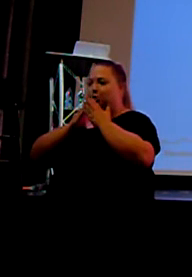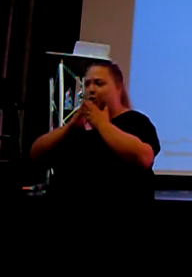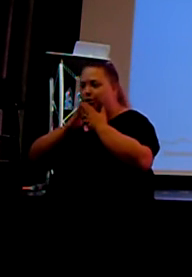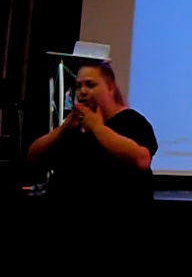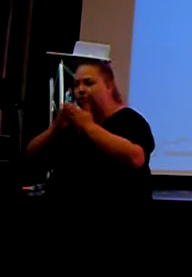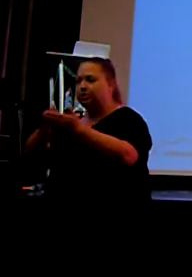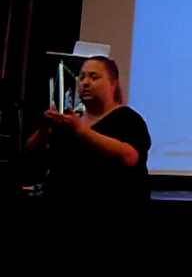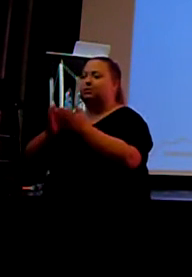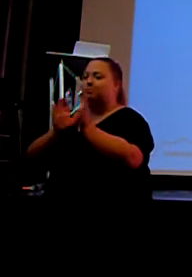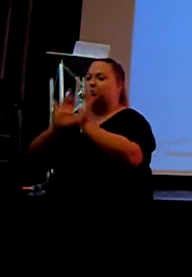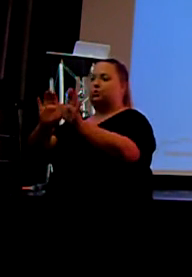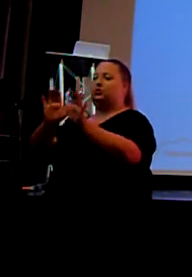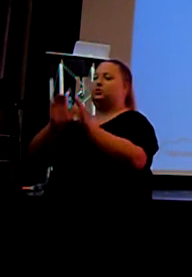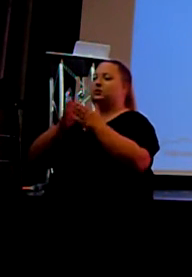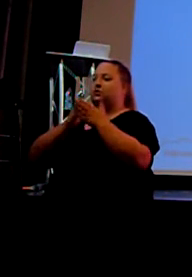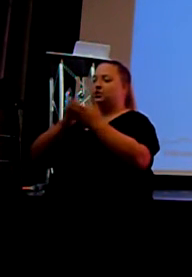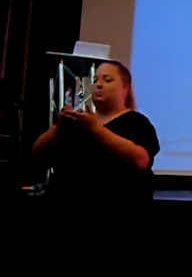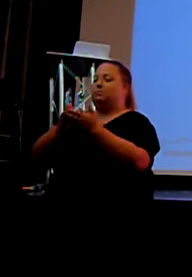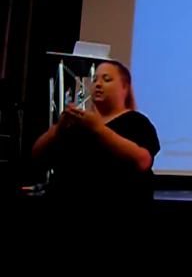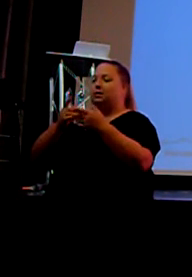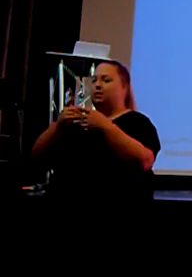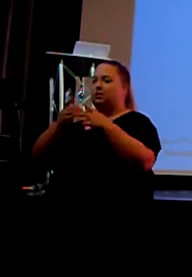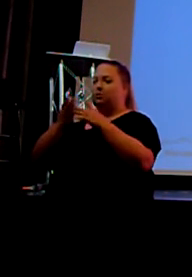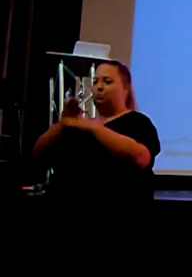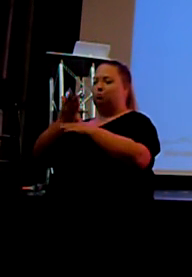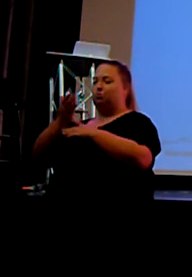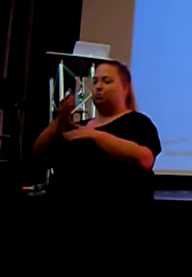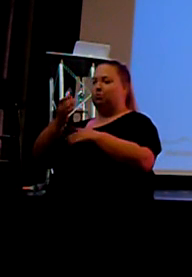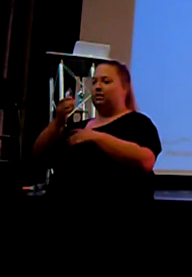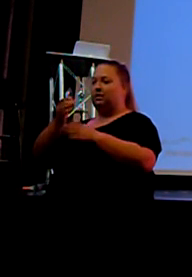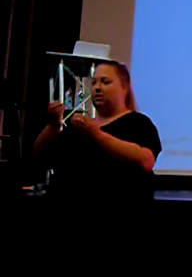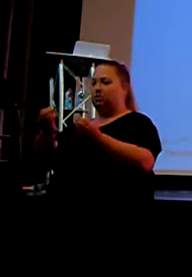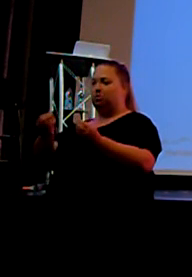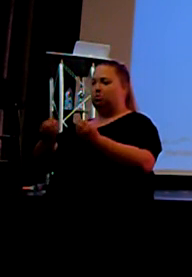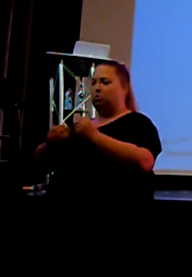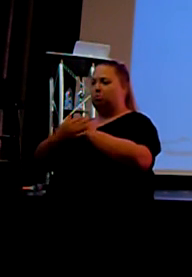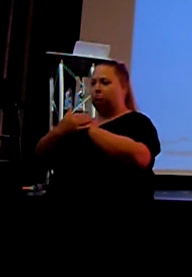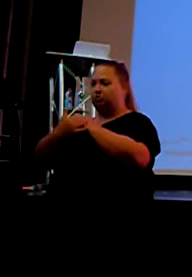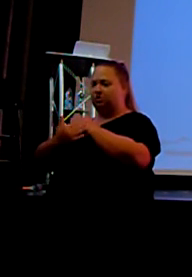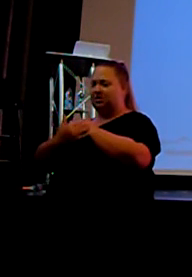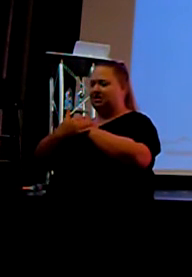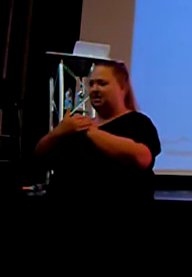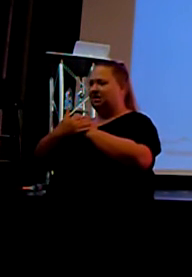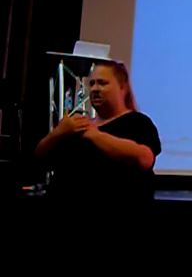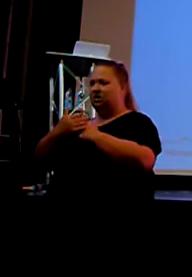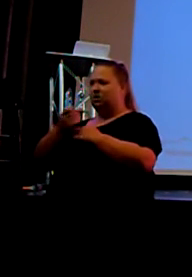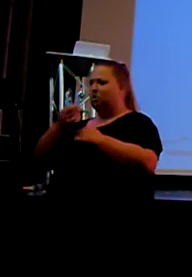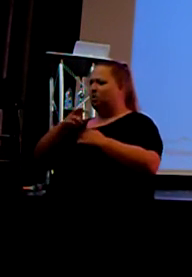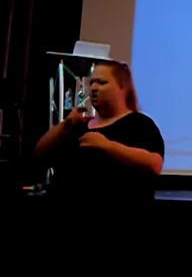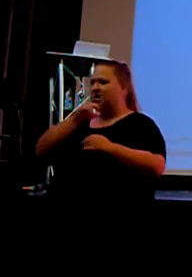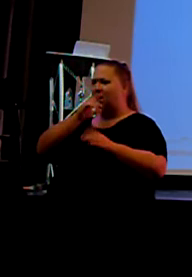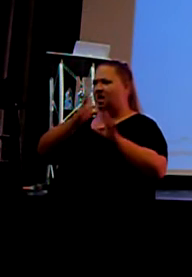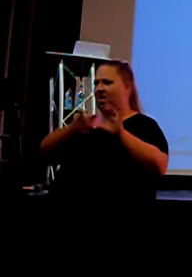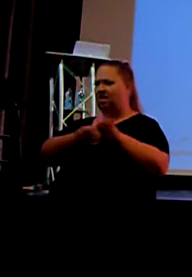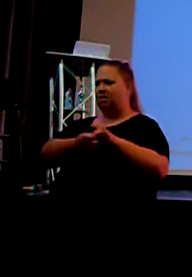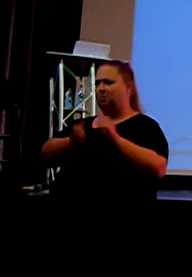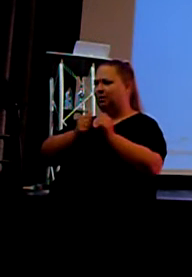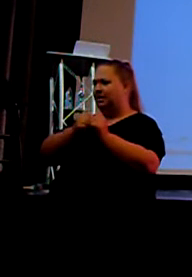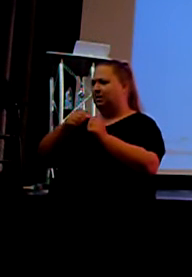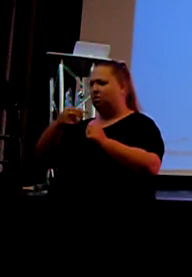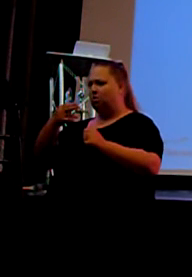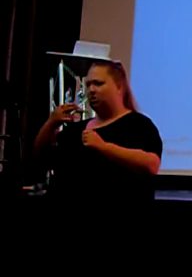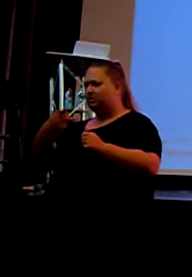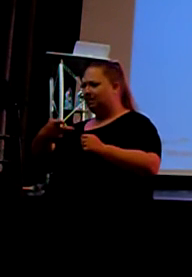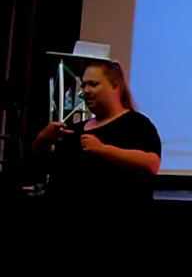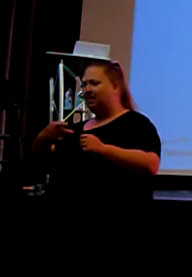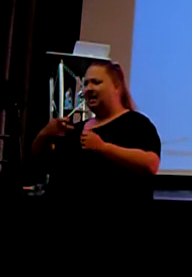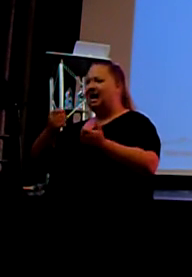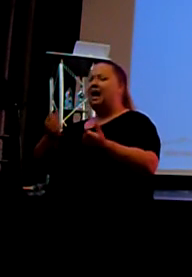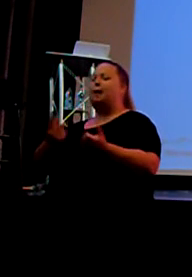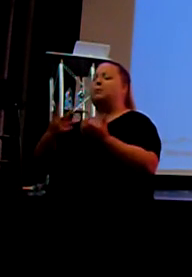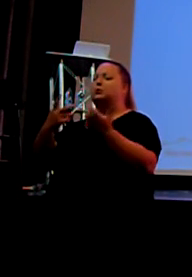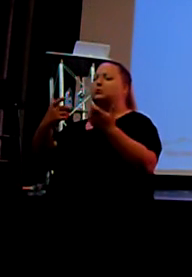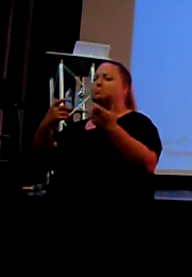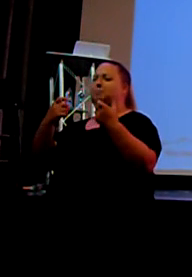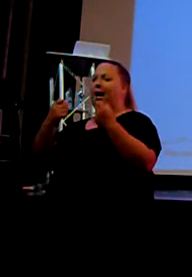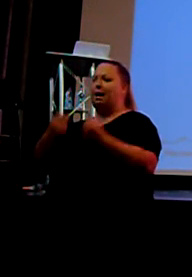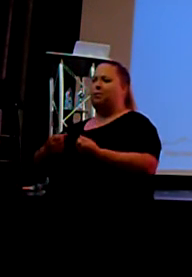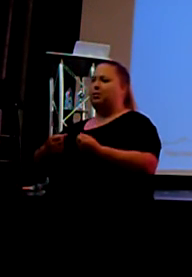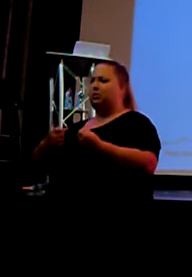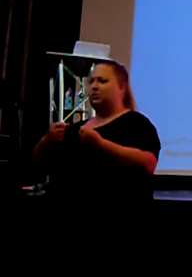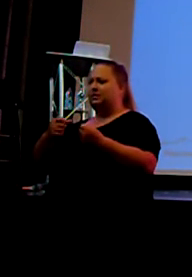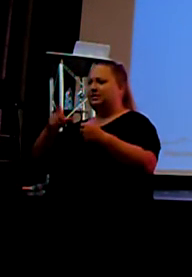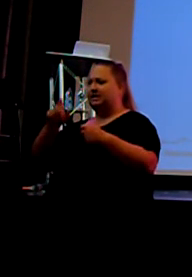Or does it not have to do with horsepower? But I'm just trying to get an idea how much power is necessary to push